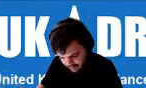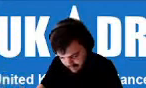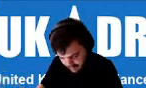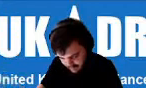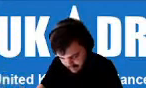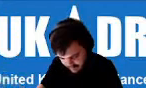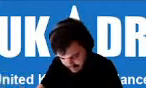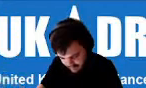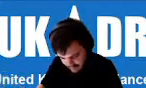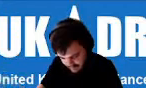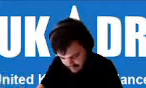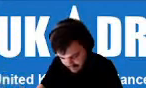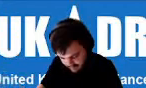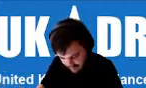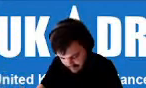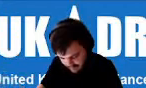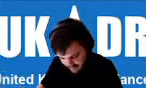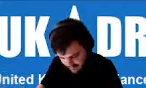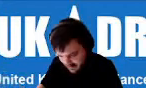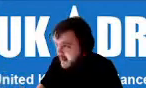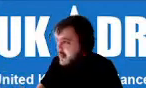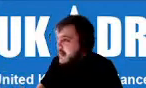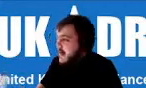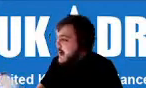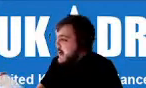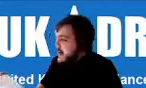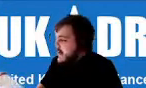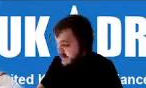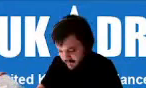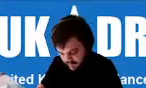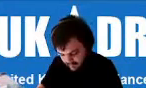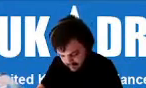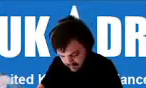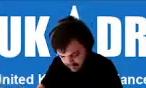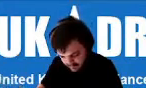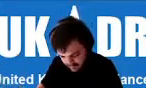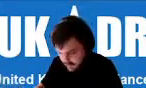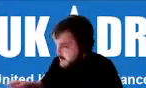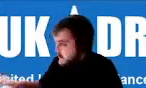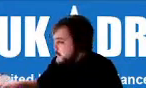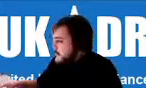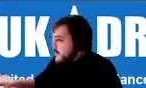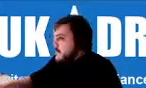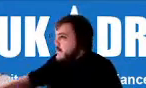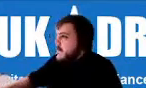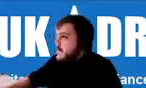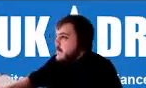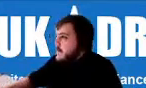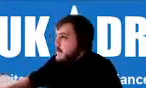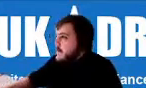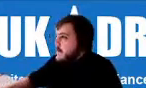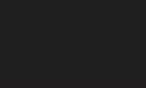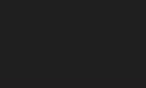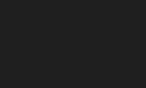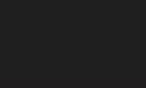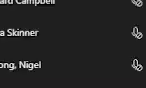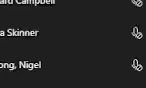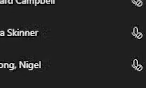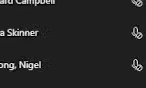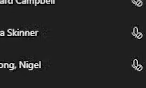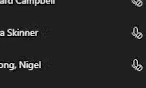Can we unmute Kailash to please introduce yourself so we also know who we have here